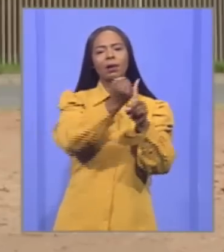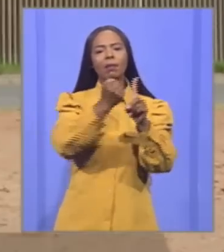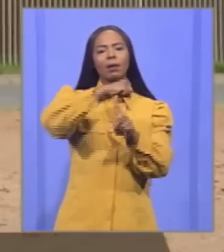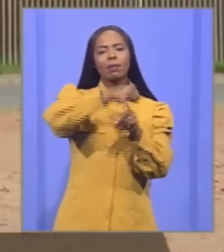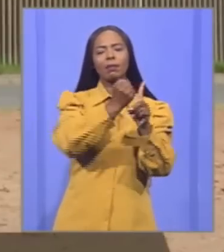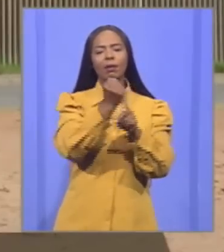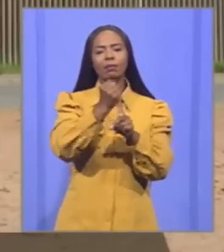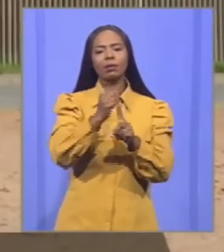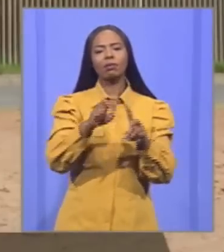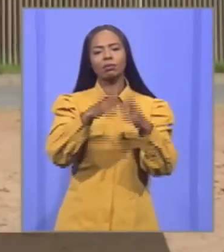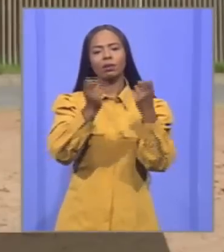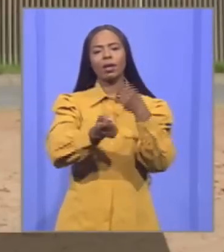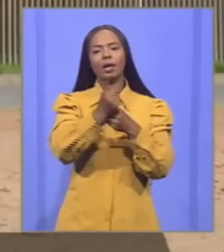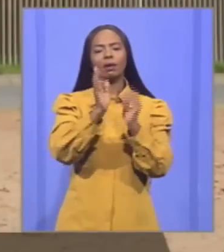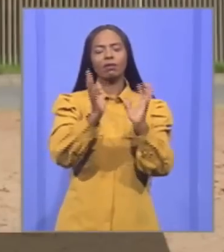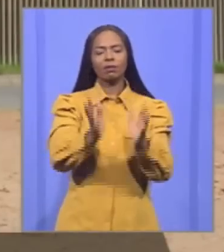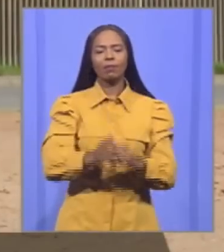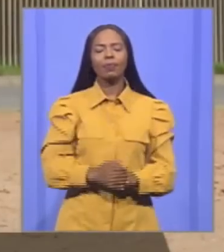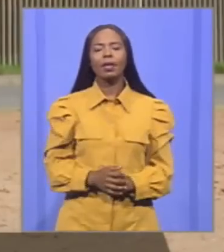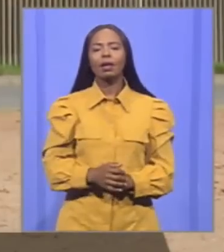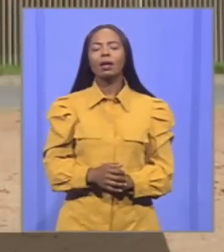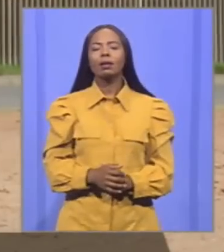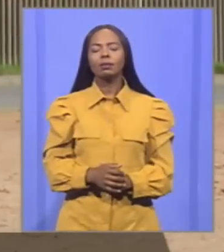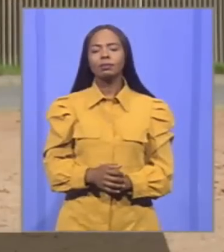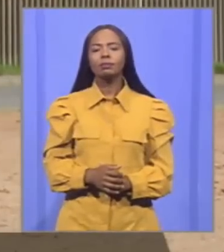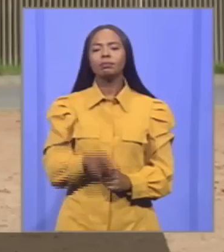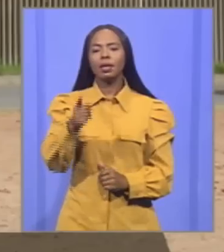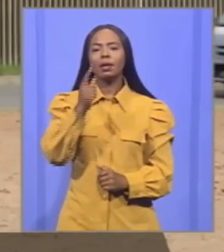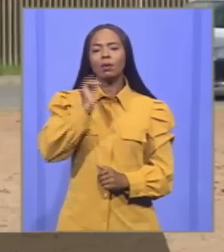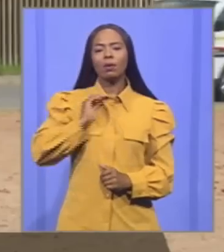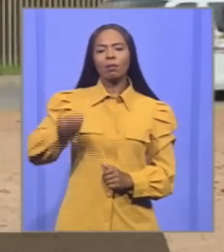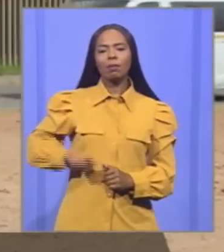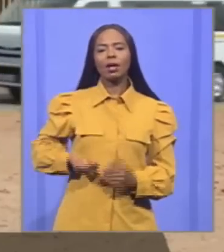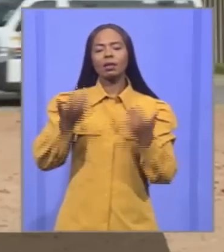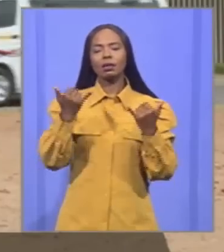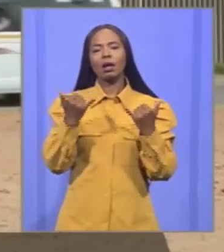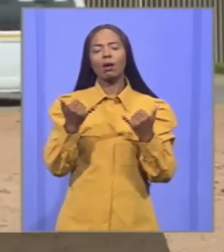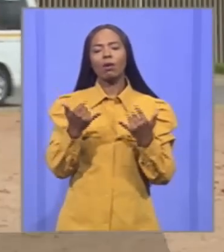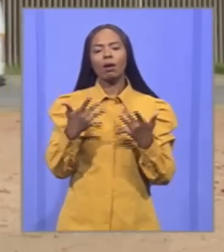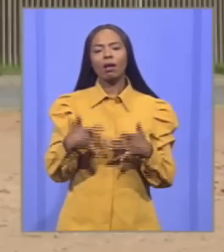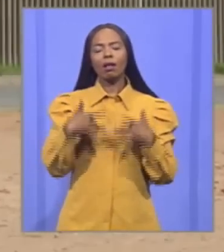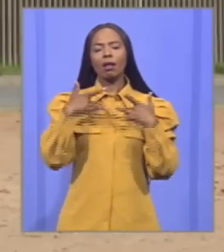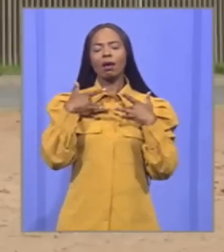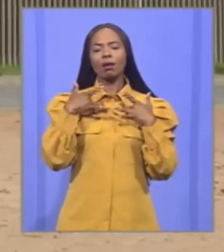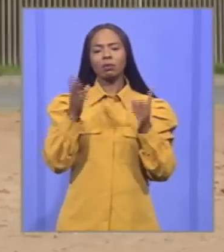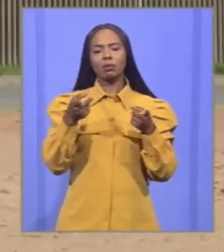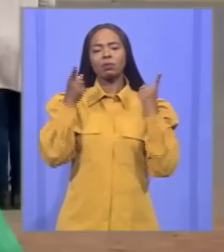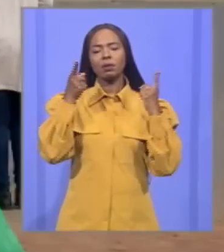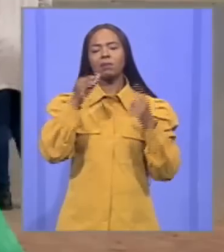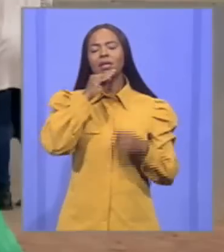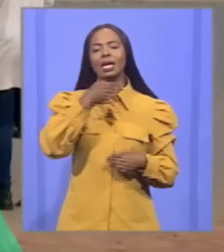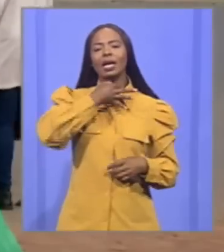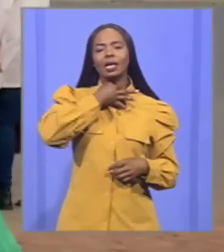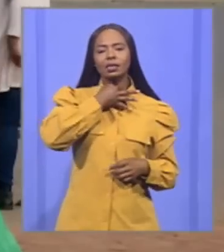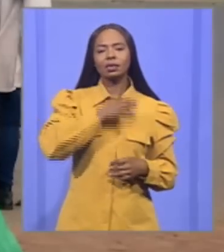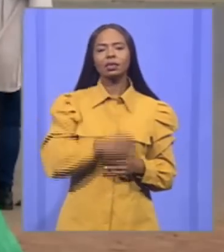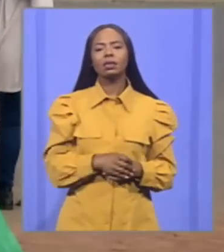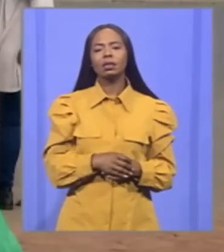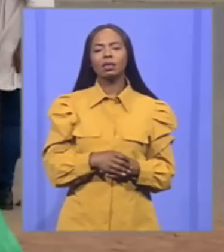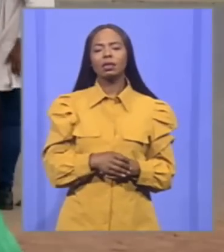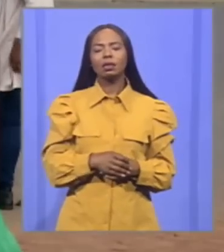utlwisa botlhoko tota and rona jaaka re le basadi re ipele rona mo maemong ao because it could happen to one of us. This stop we